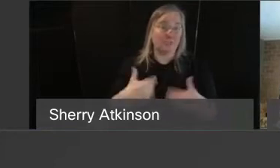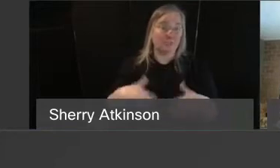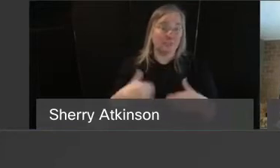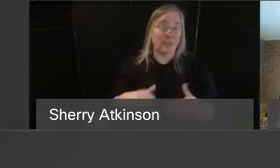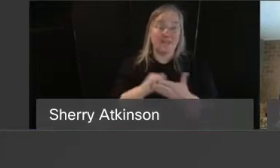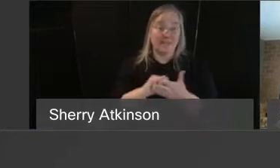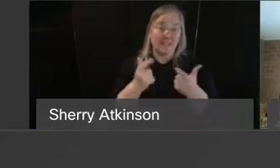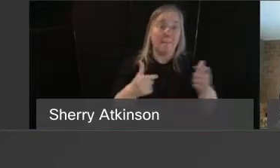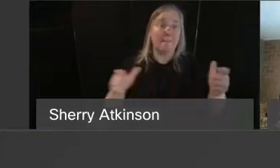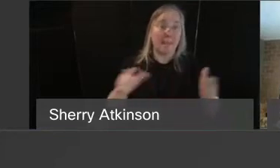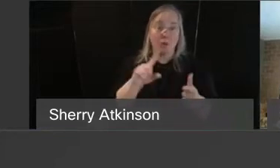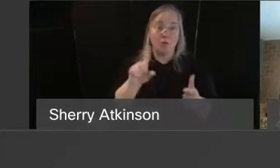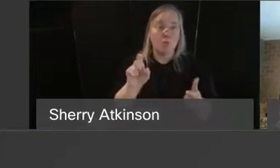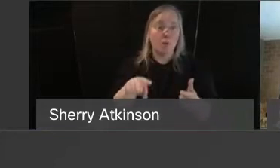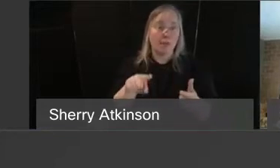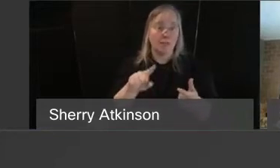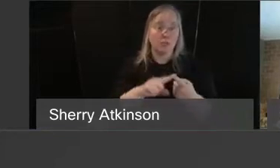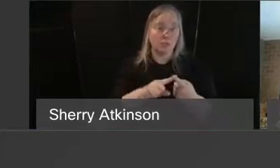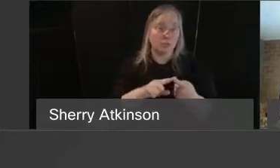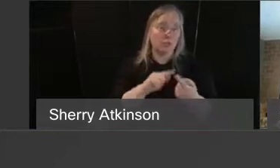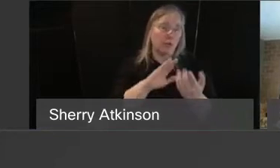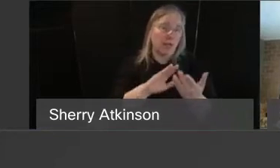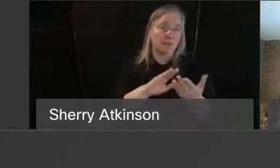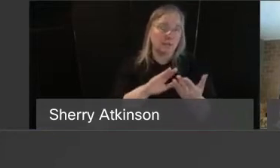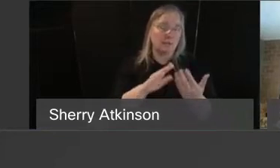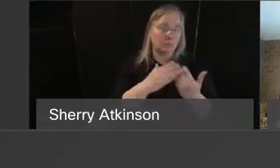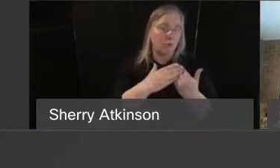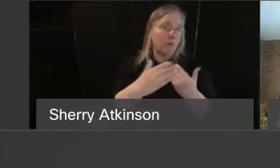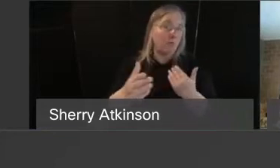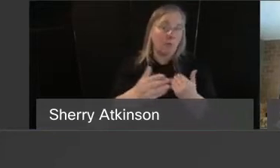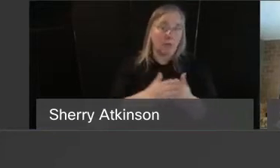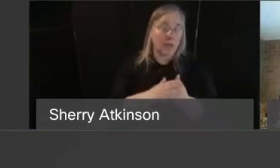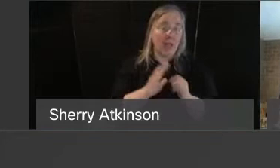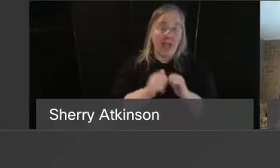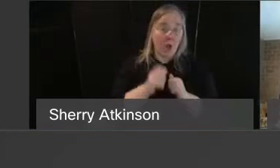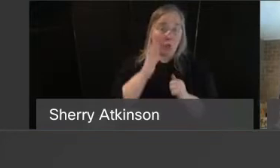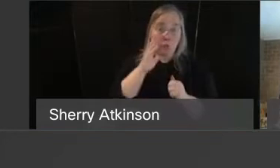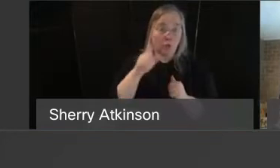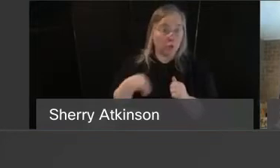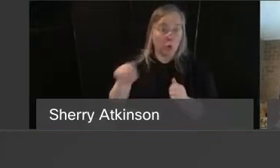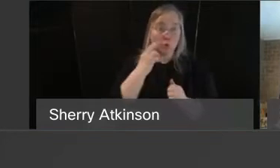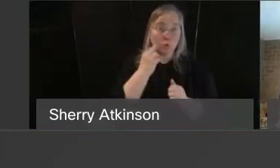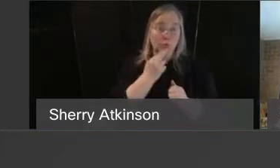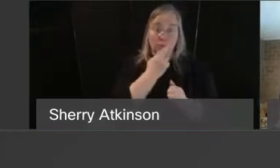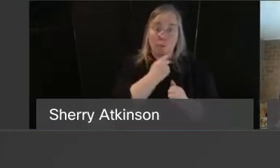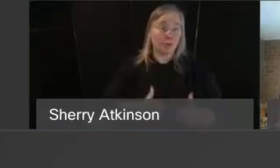big question to address going forward, is how will those restaurants sort of survive.